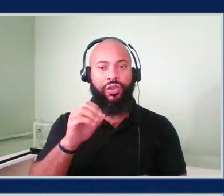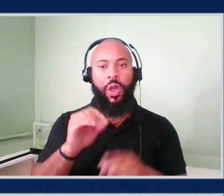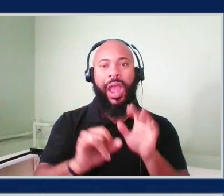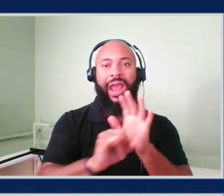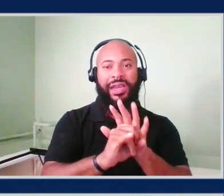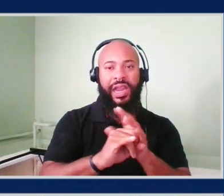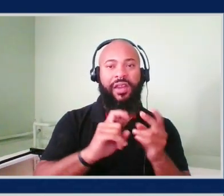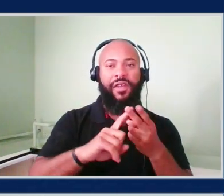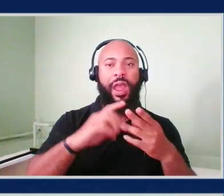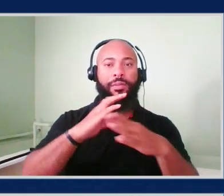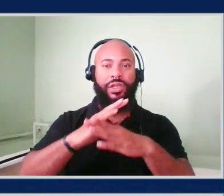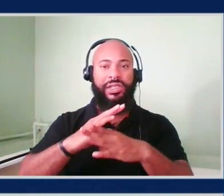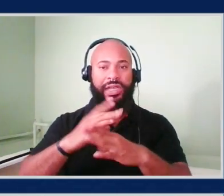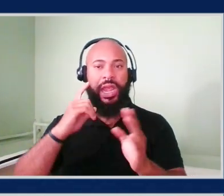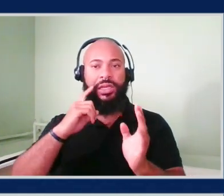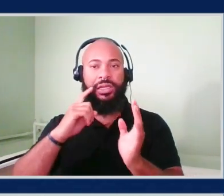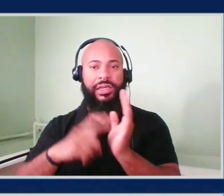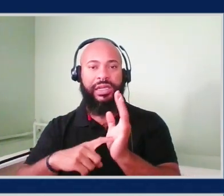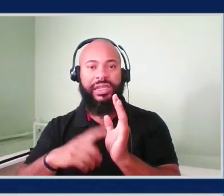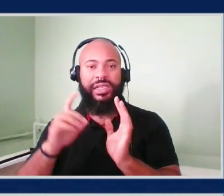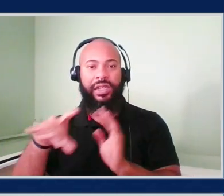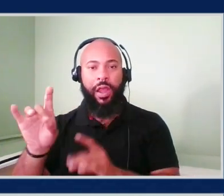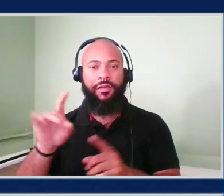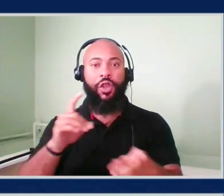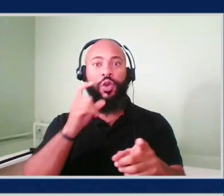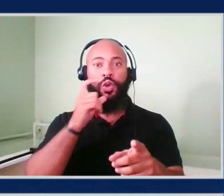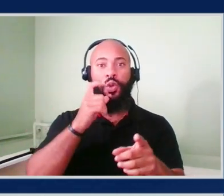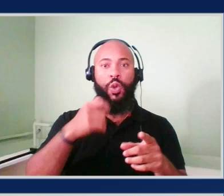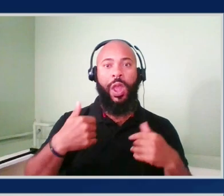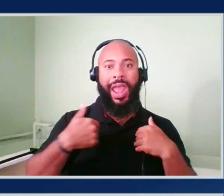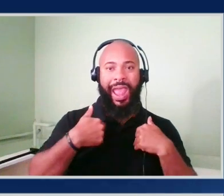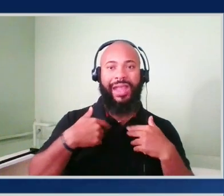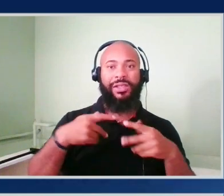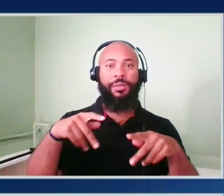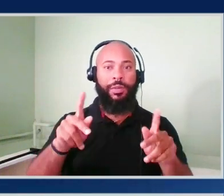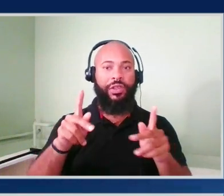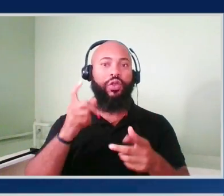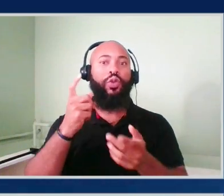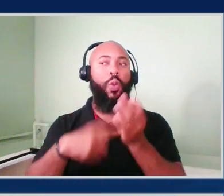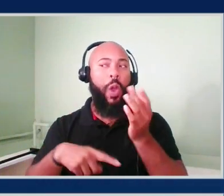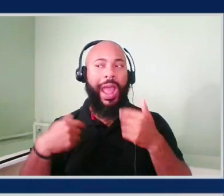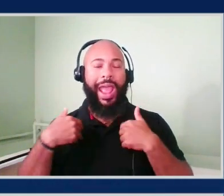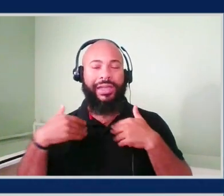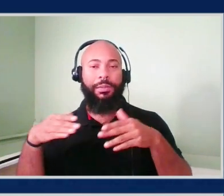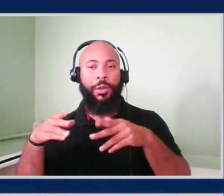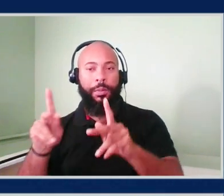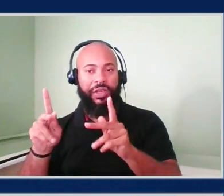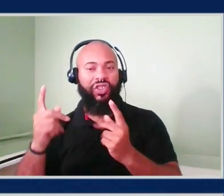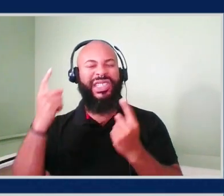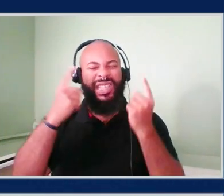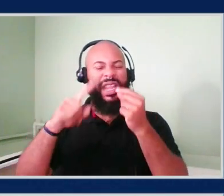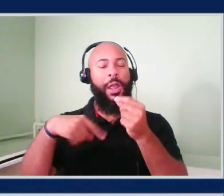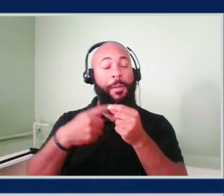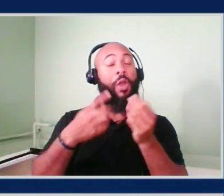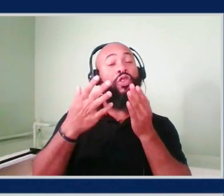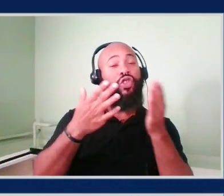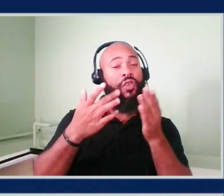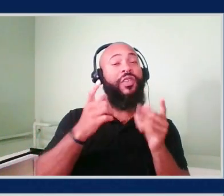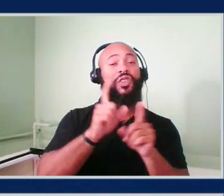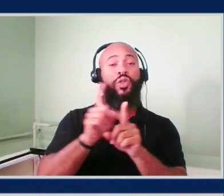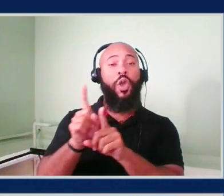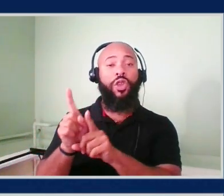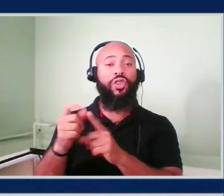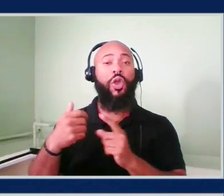identify in terms of that S3 bucket, who has permissions, what has permissions. Don't forget, services can have permissions to delete objects in that